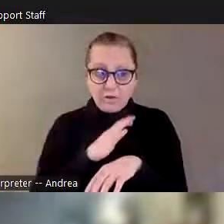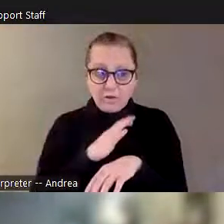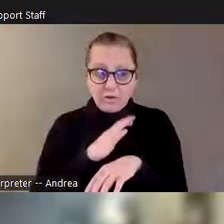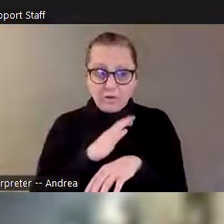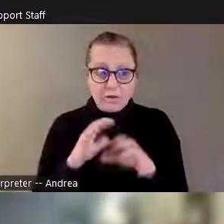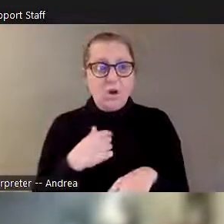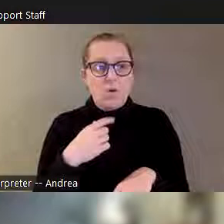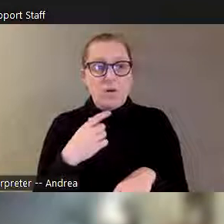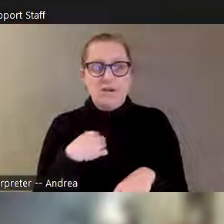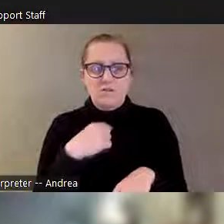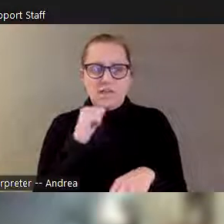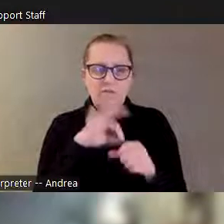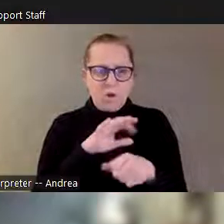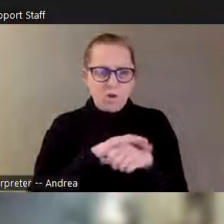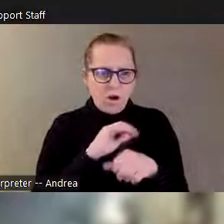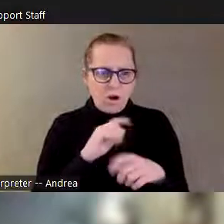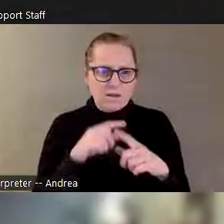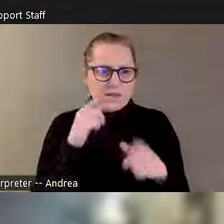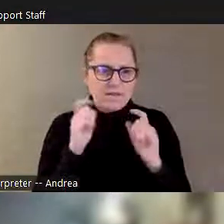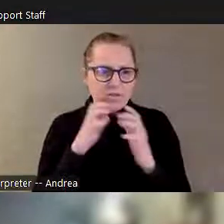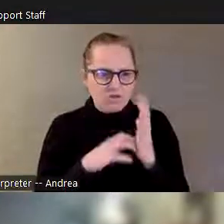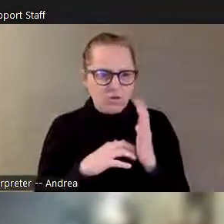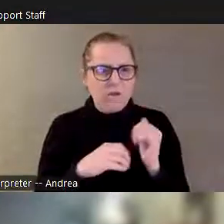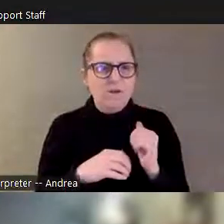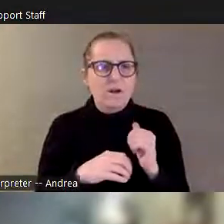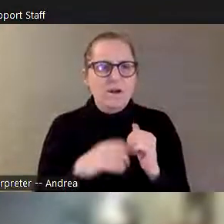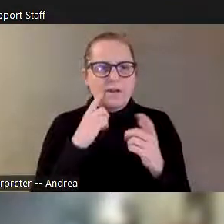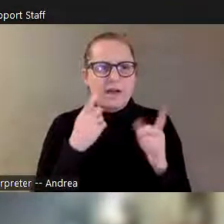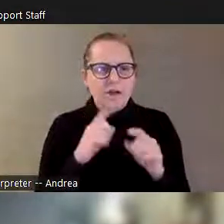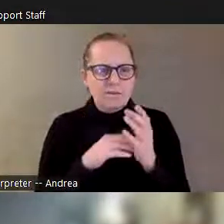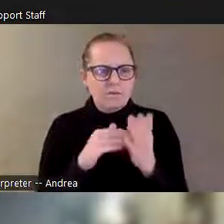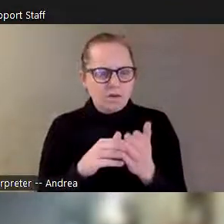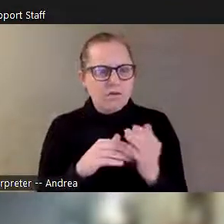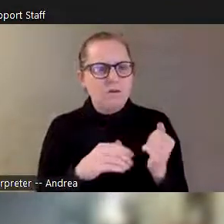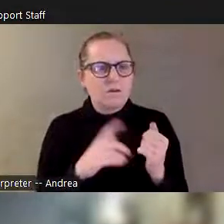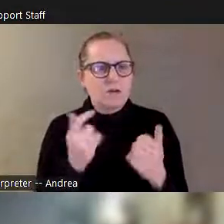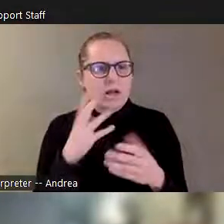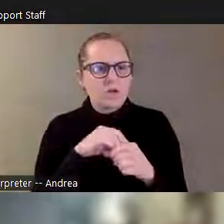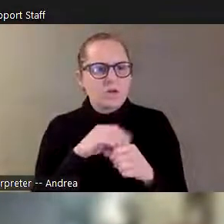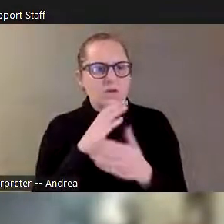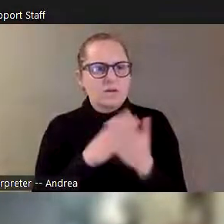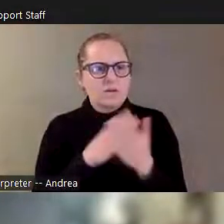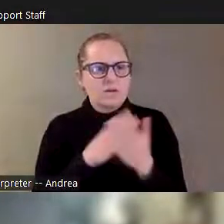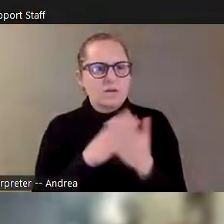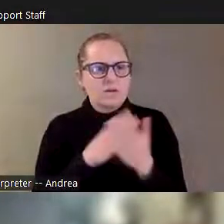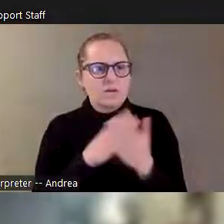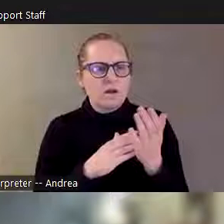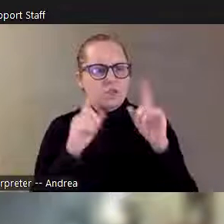that we aren't given a draft of. It happens quite a lot, and you know, including some documents